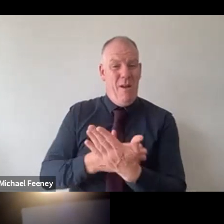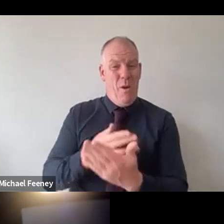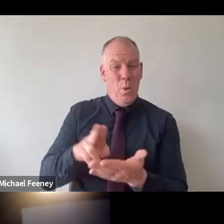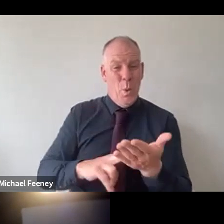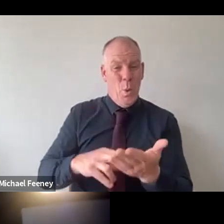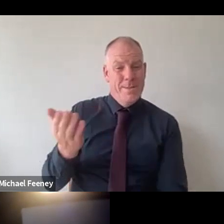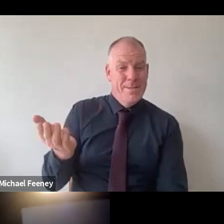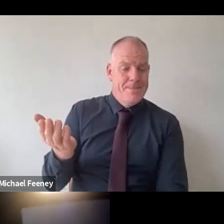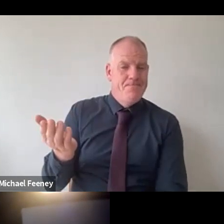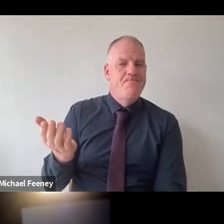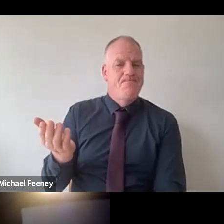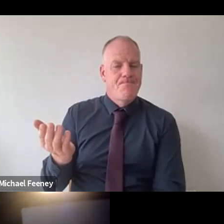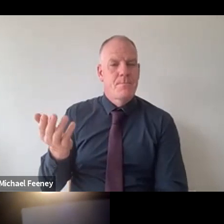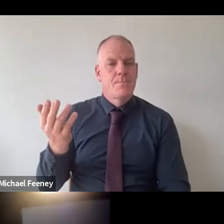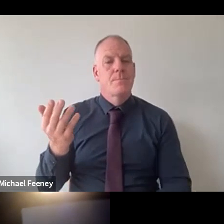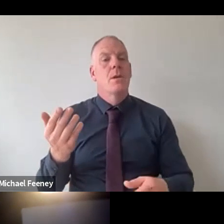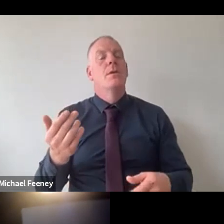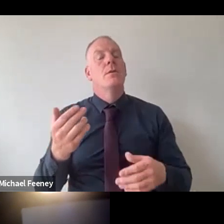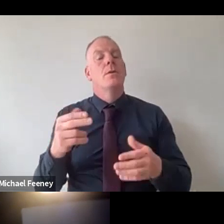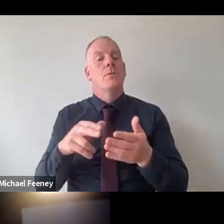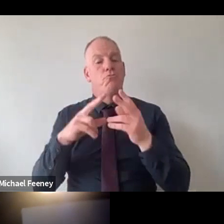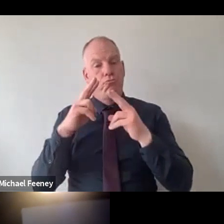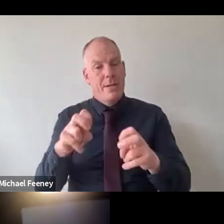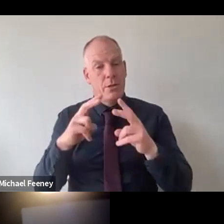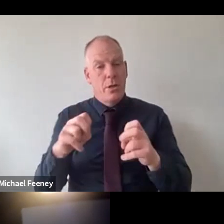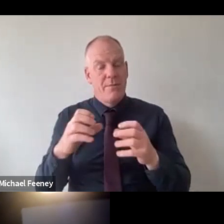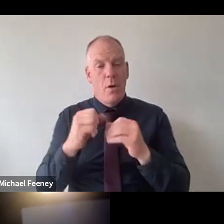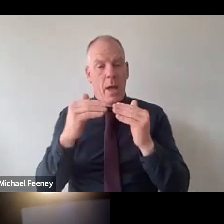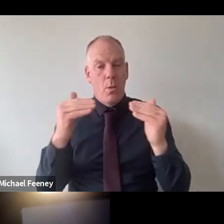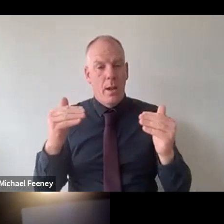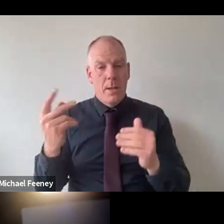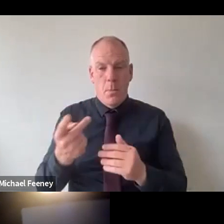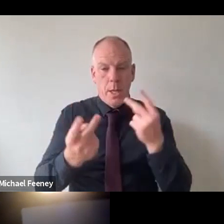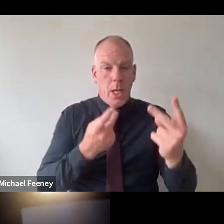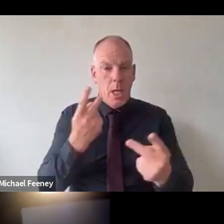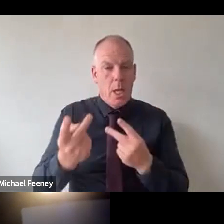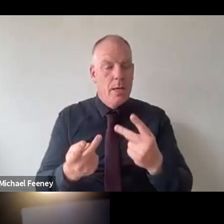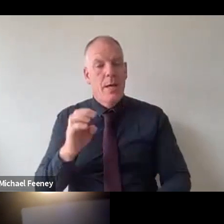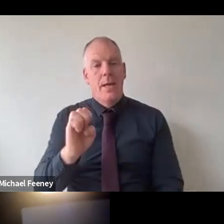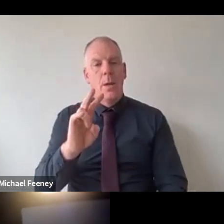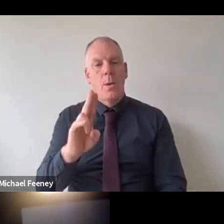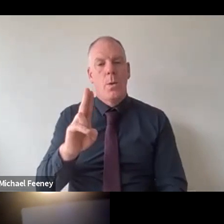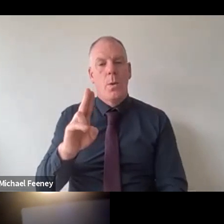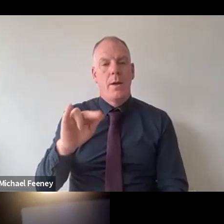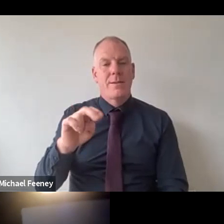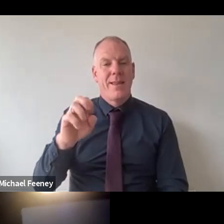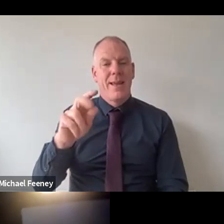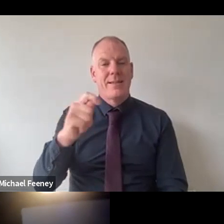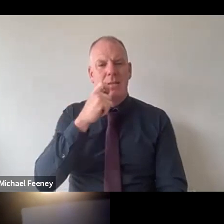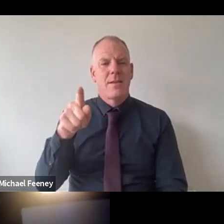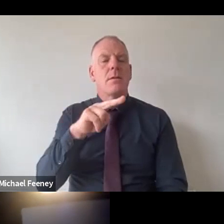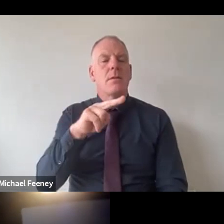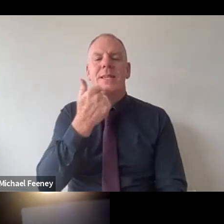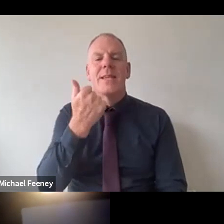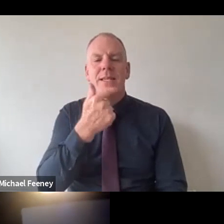And in a survey to equality bodies, Equinet found that it is not necessarily easy. It takes some